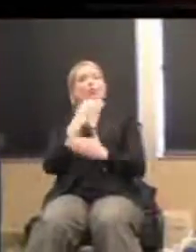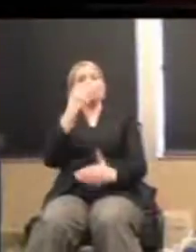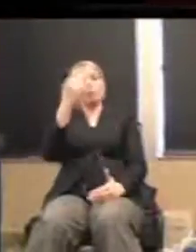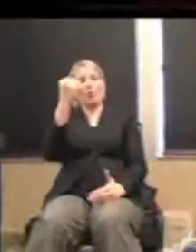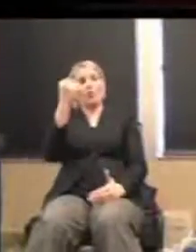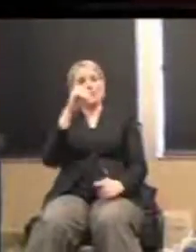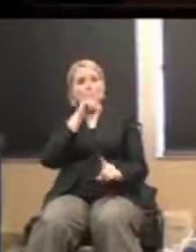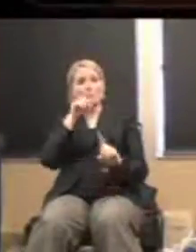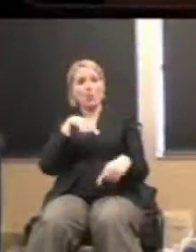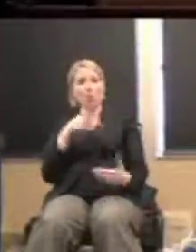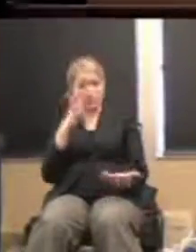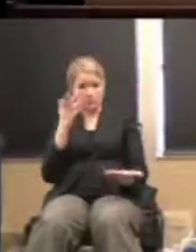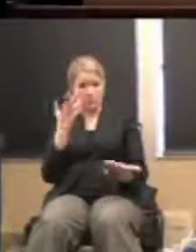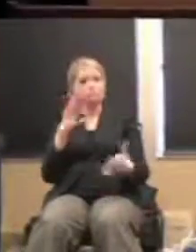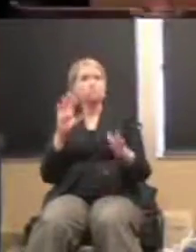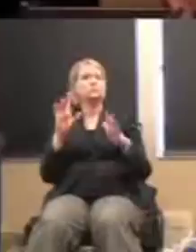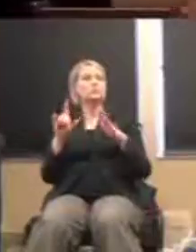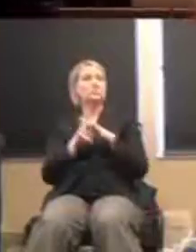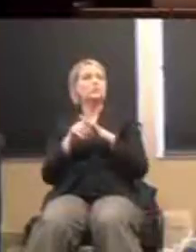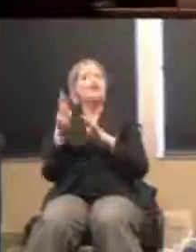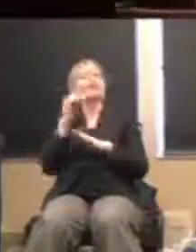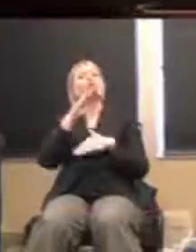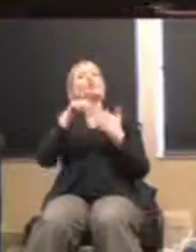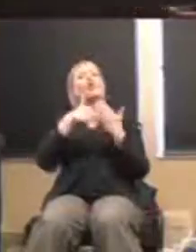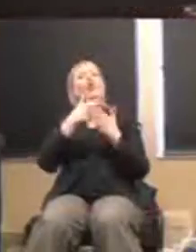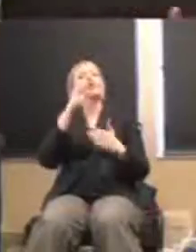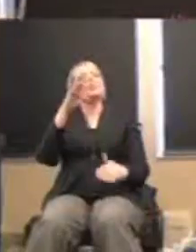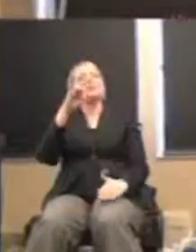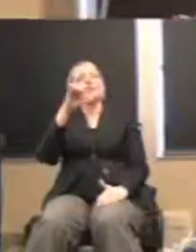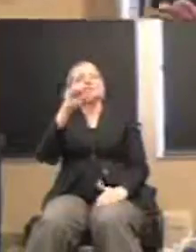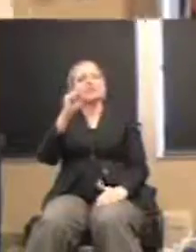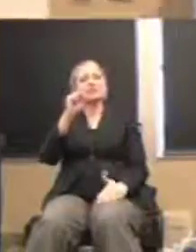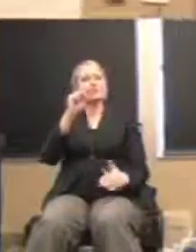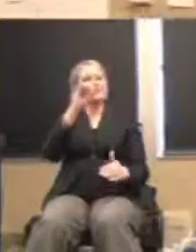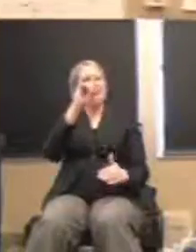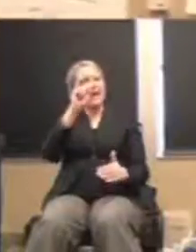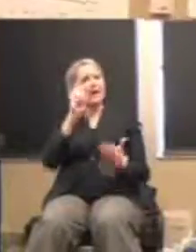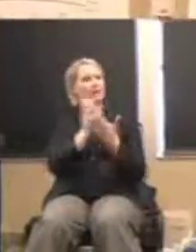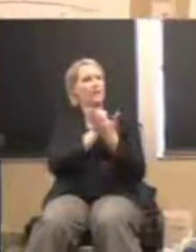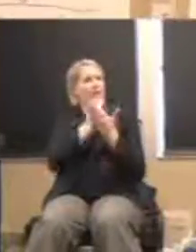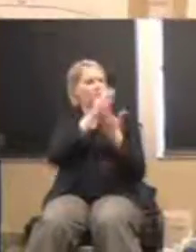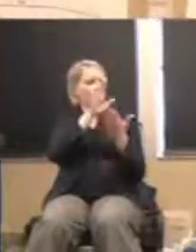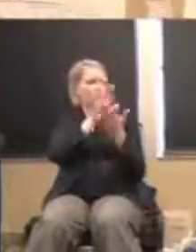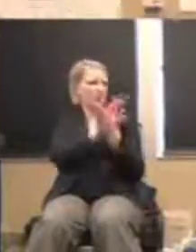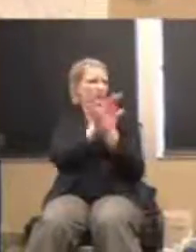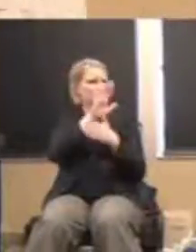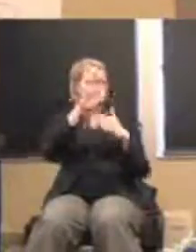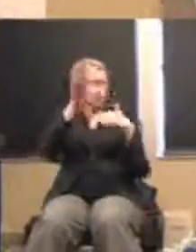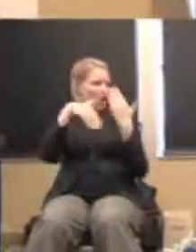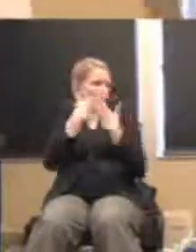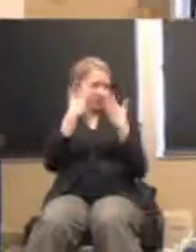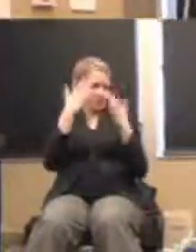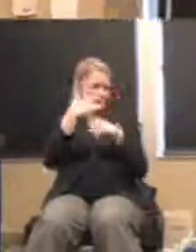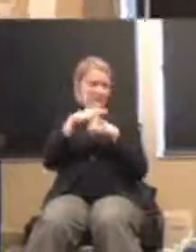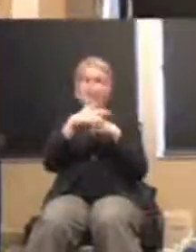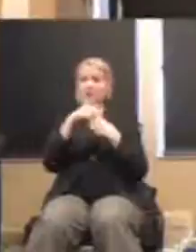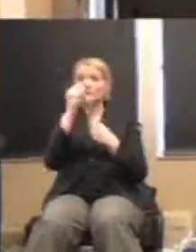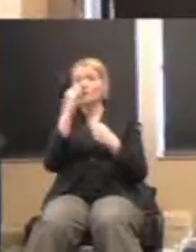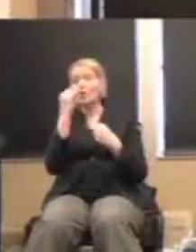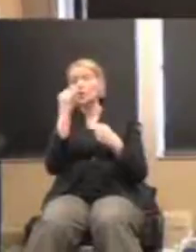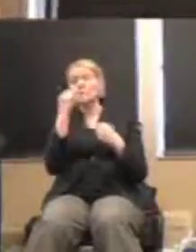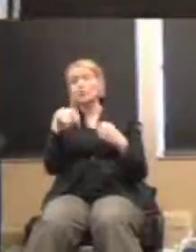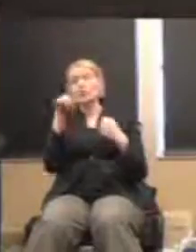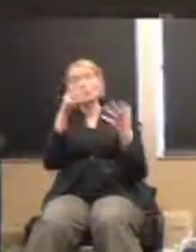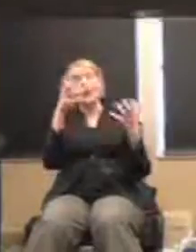is up and all of the briefs, data collection sheets, all of that is available. And so if you're wanting to talk with